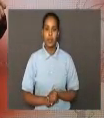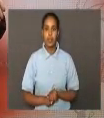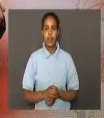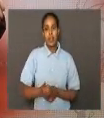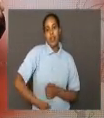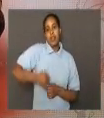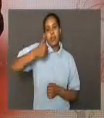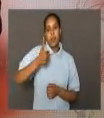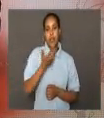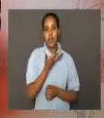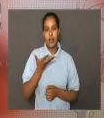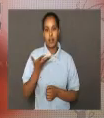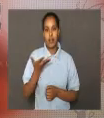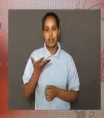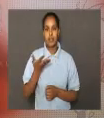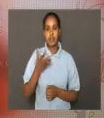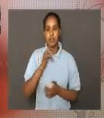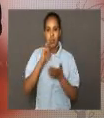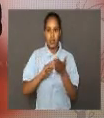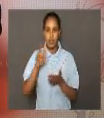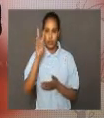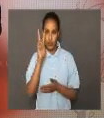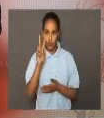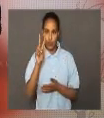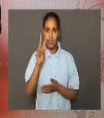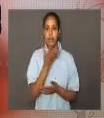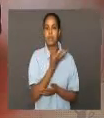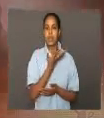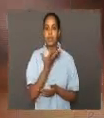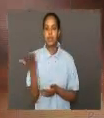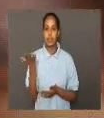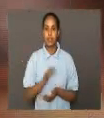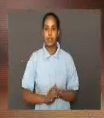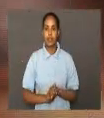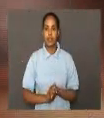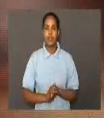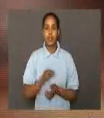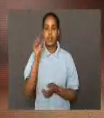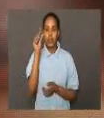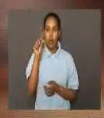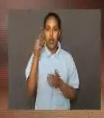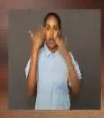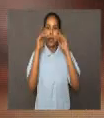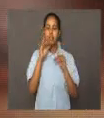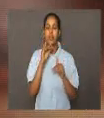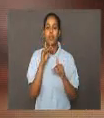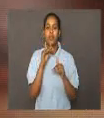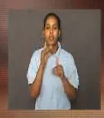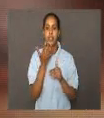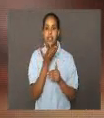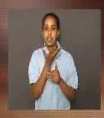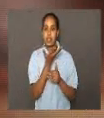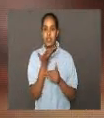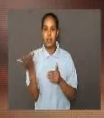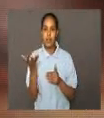Typical solutions contain at least two substances. The smaller amount of substance is